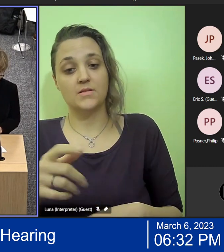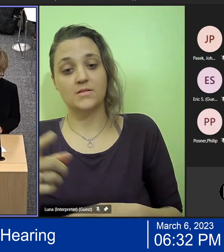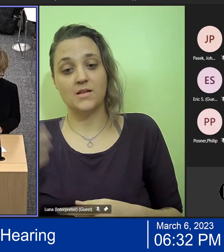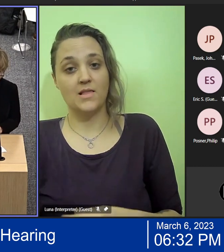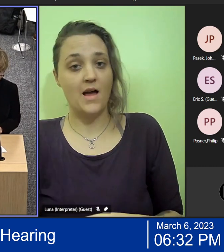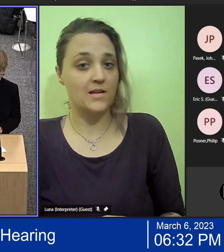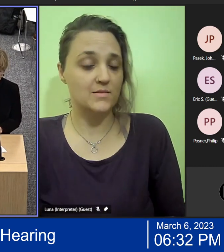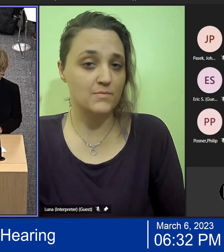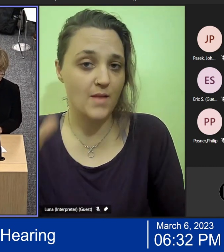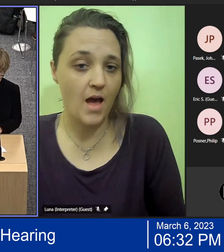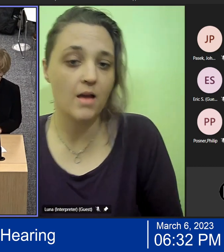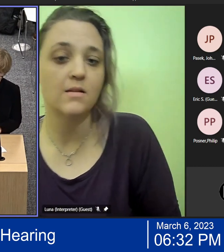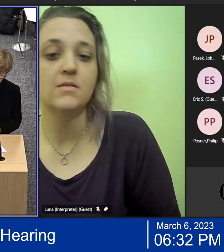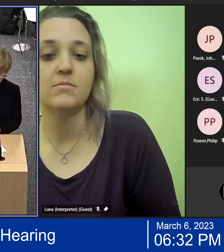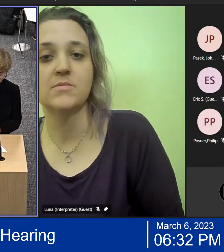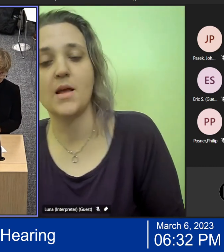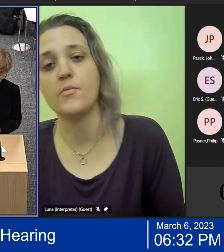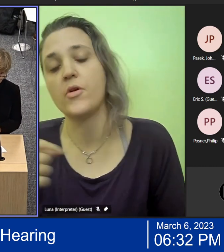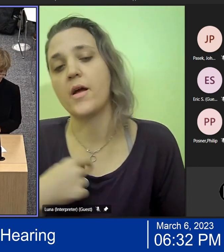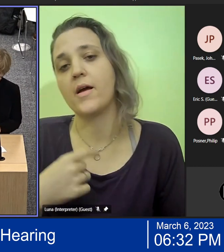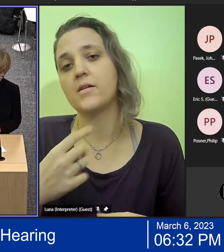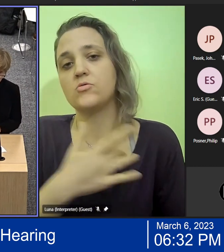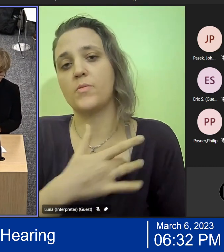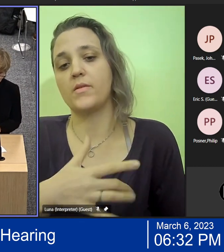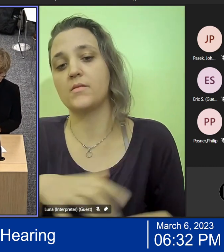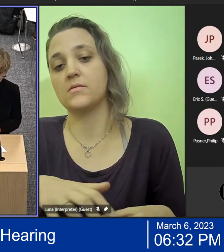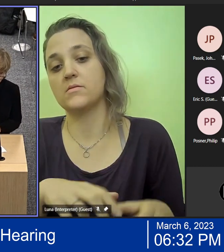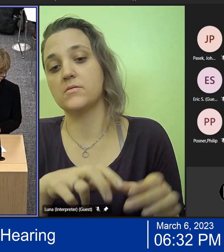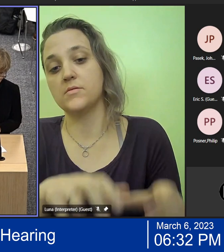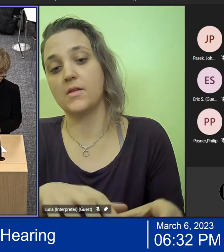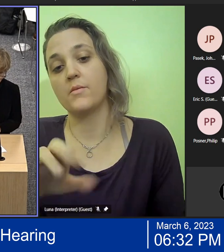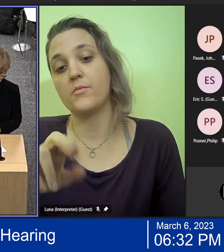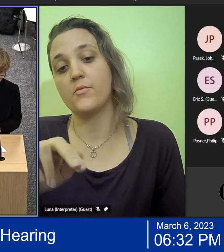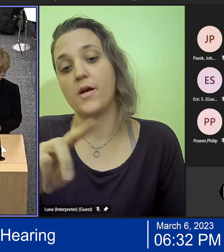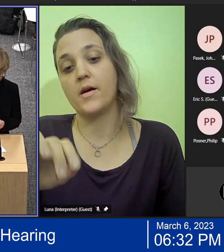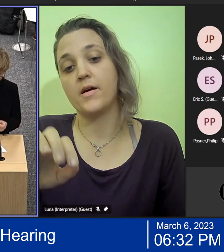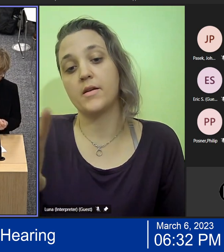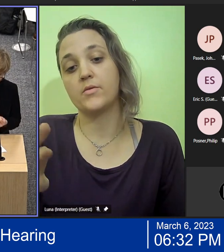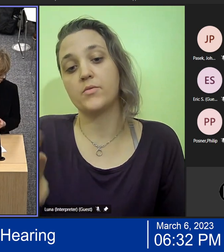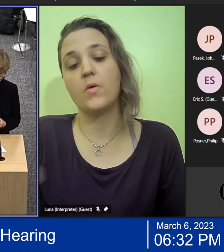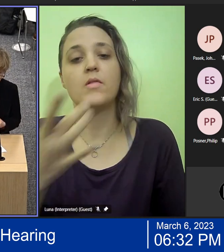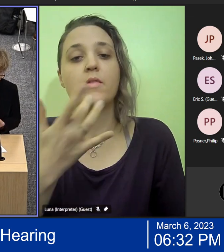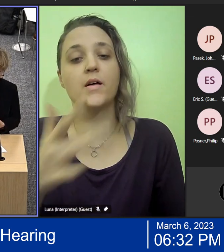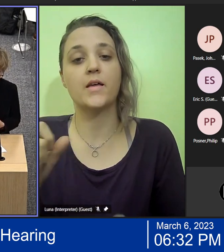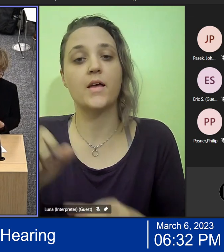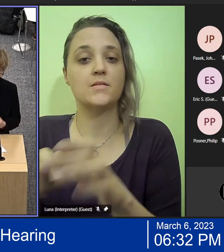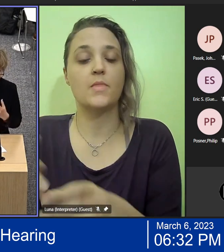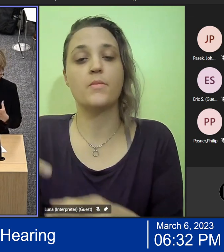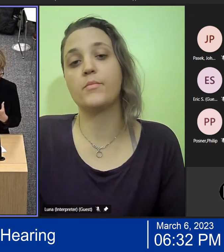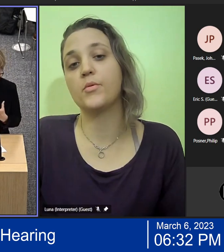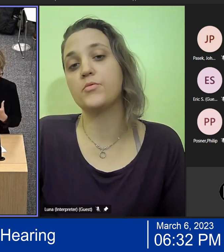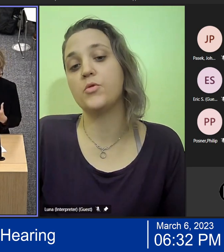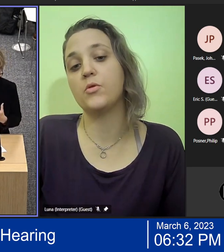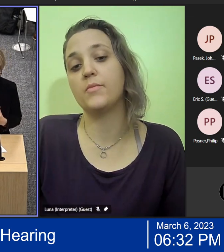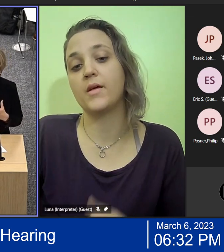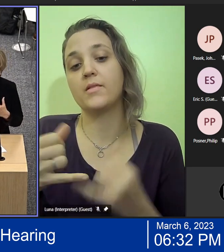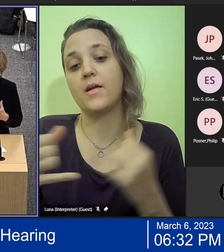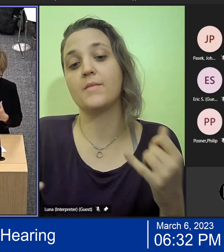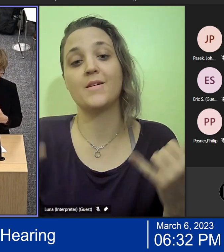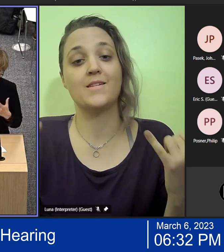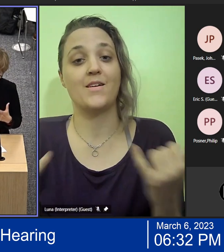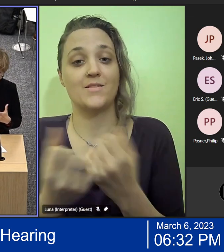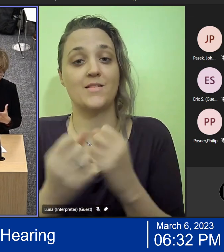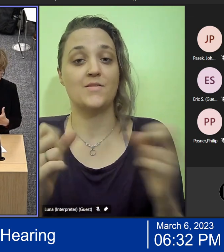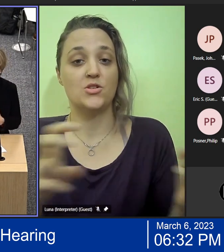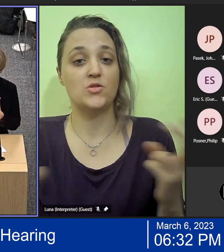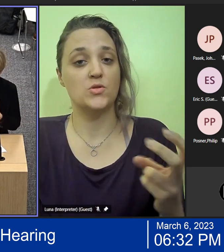time since last May. Just since September, I take normally the Braddock Road. Luckily, I'm going to be able to take the Potomac line. But the